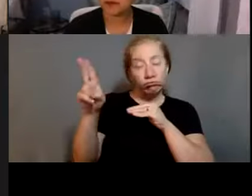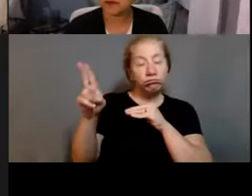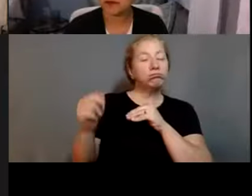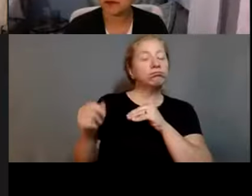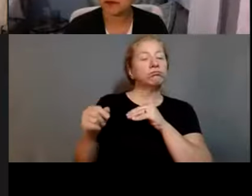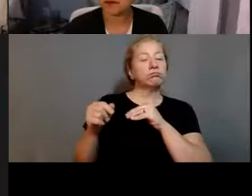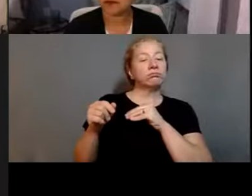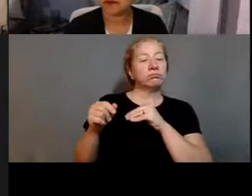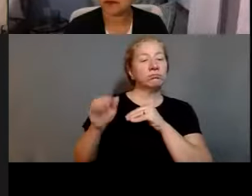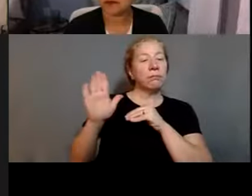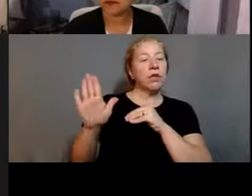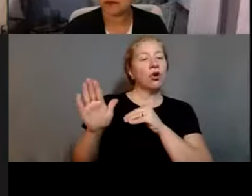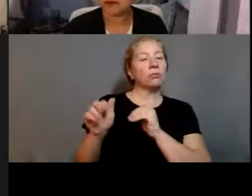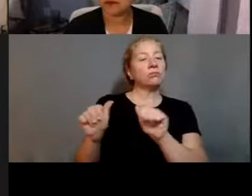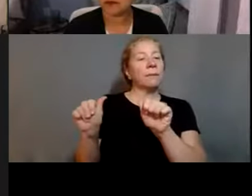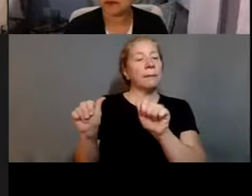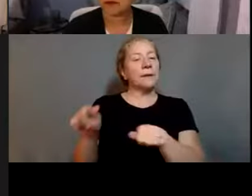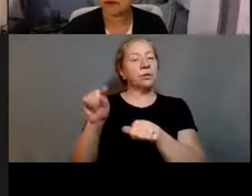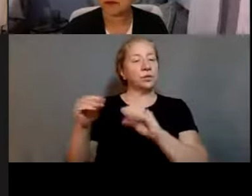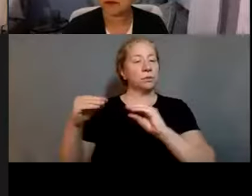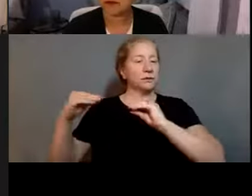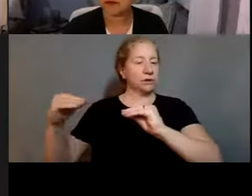of that colleague's ability to teach.